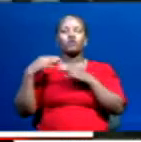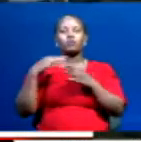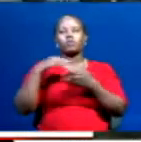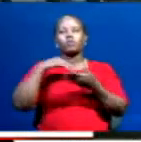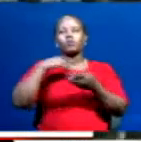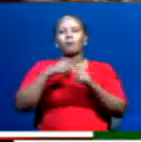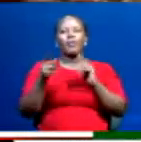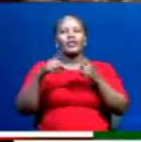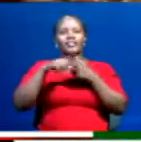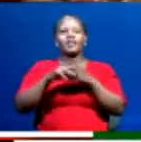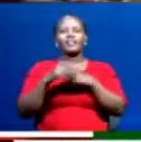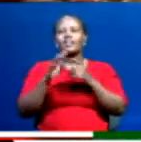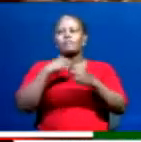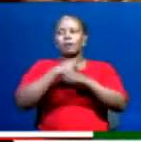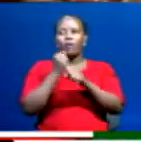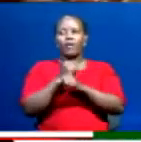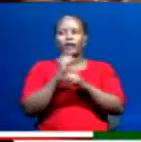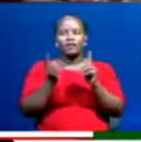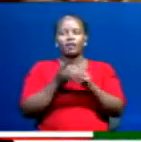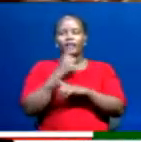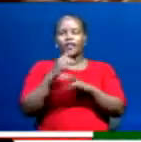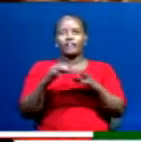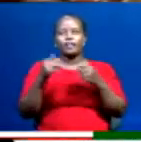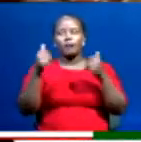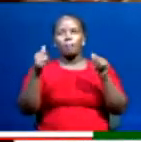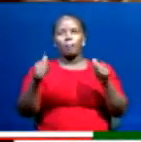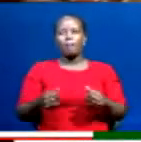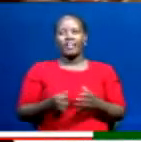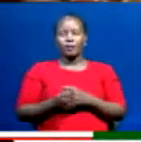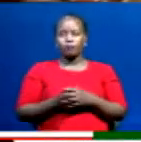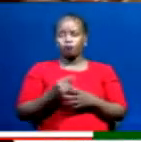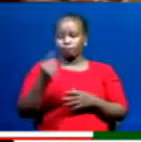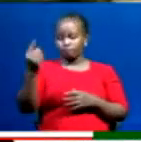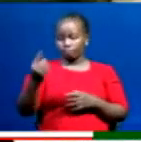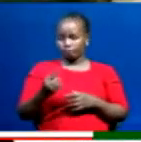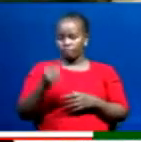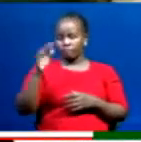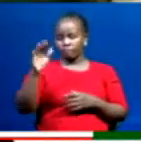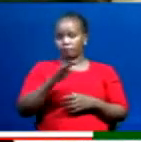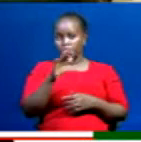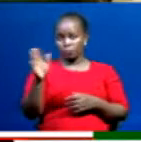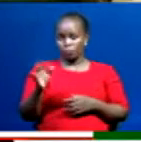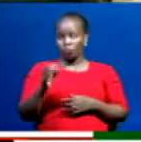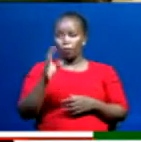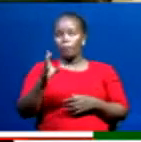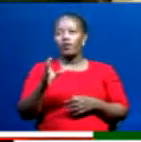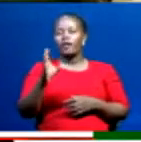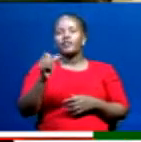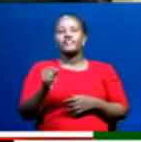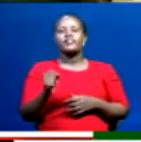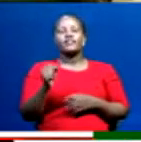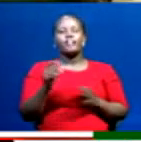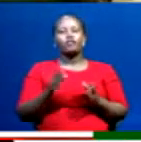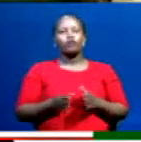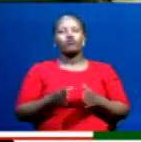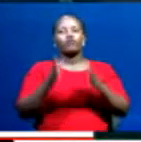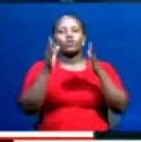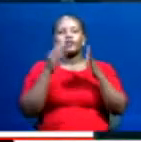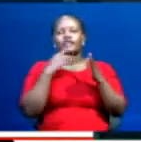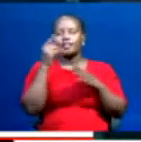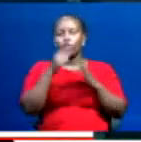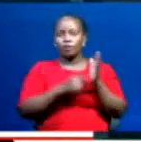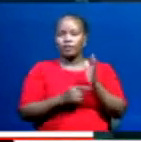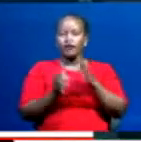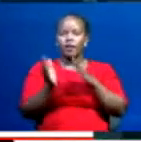to start. Appearing before Parliament today, Cabinet Secretary for Road and Infrastructure Kipchumba Murkomen says plans